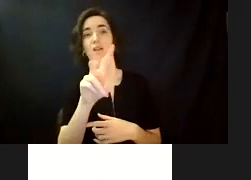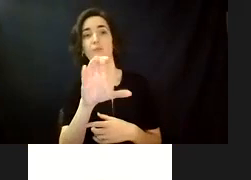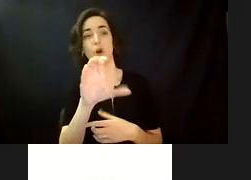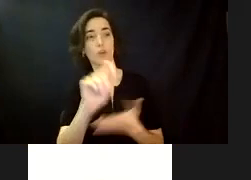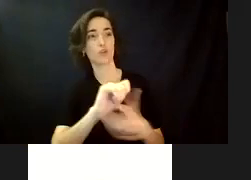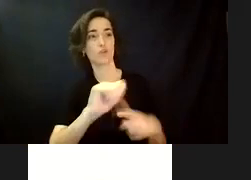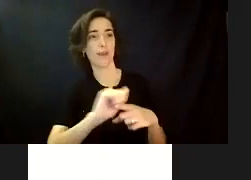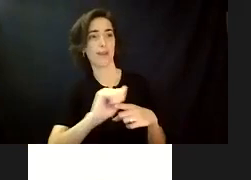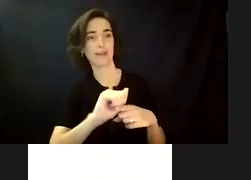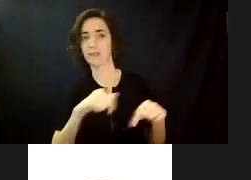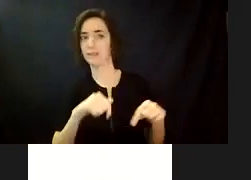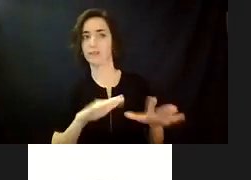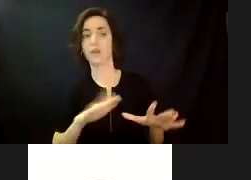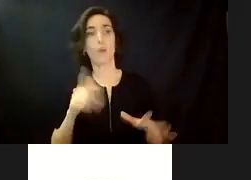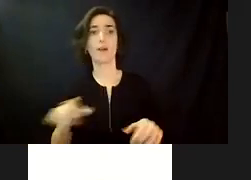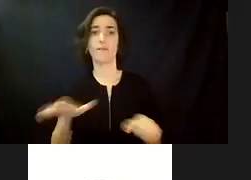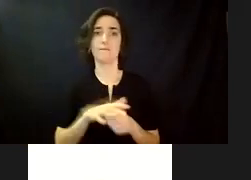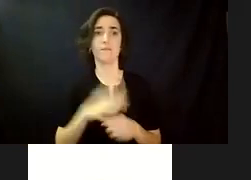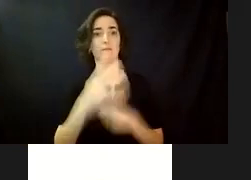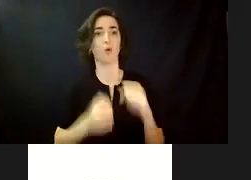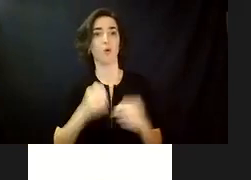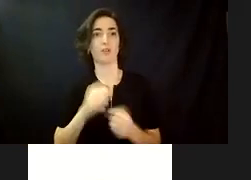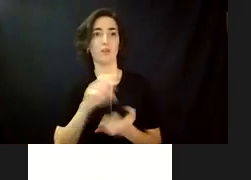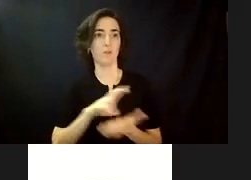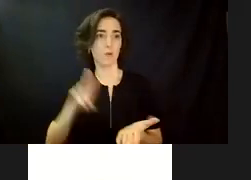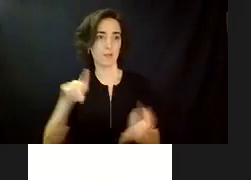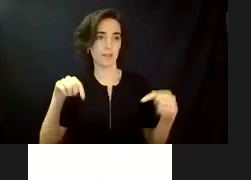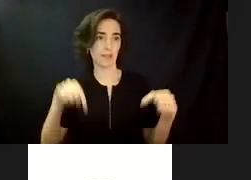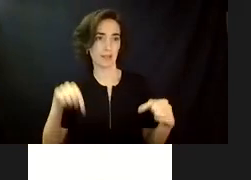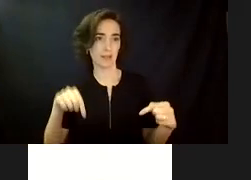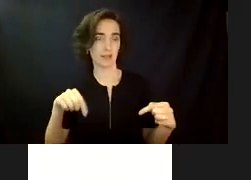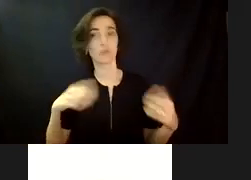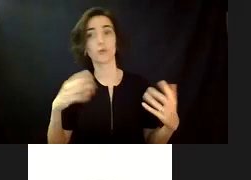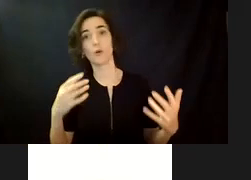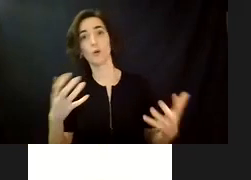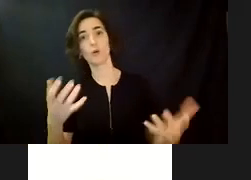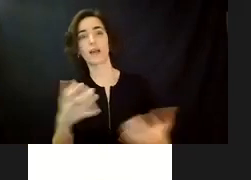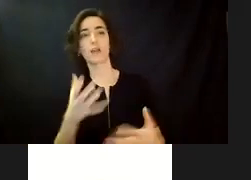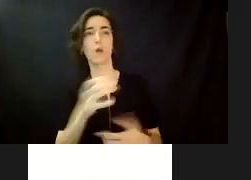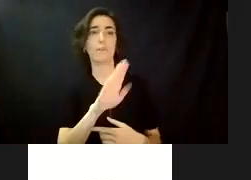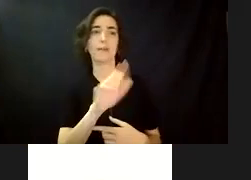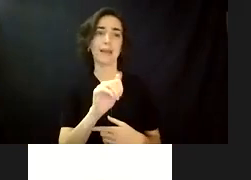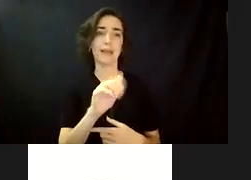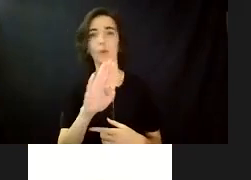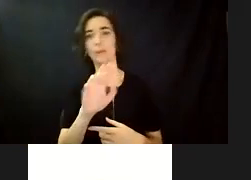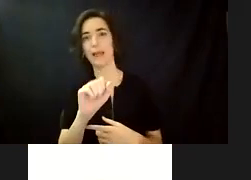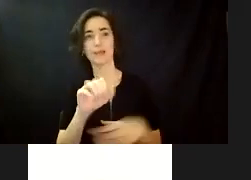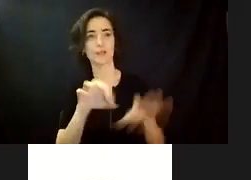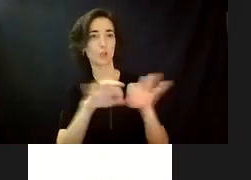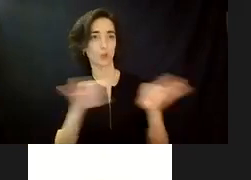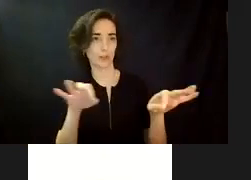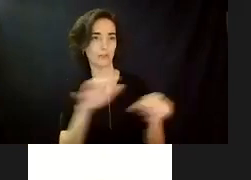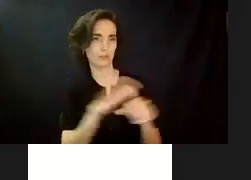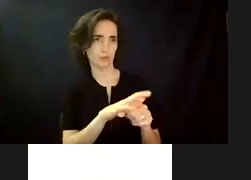Southern. We are, again, a four-year institution where you're looking to get your BS or your BA degree. And